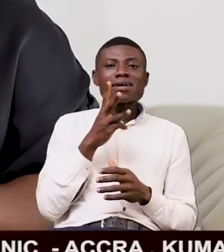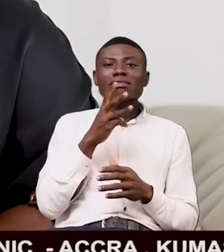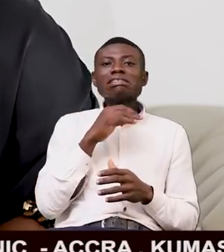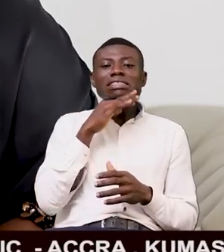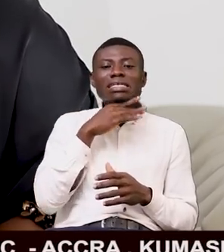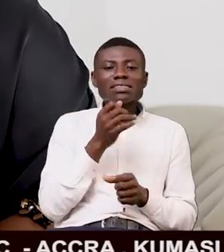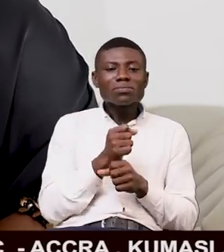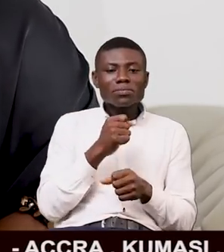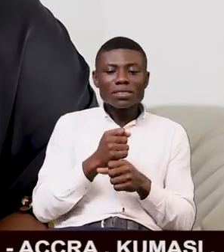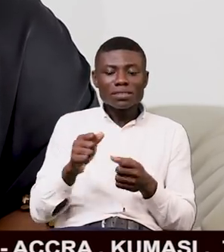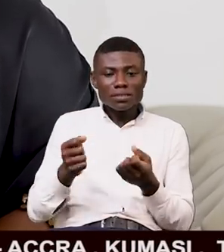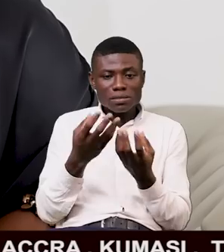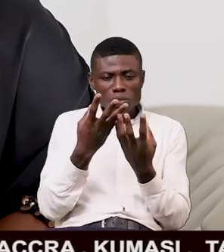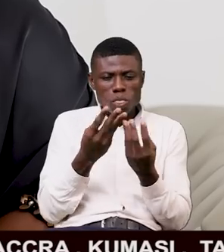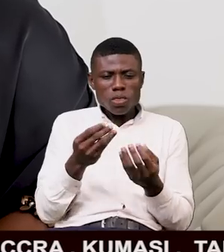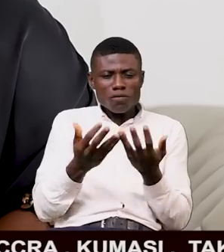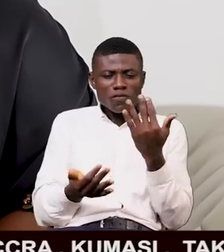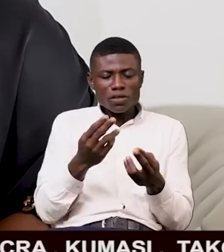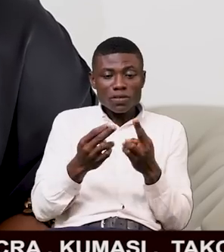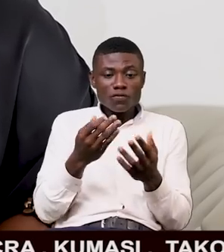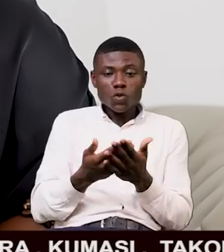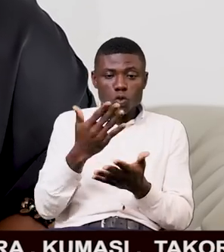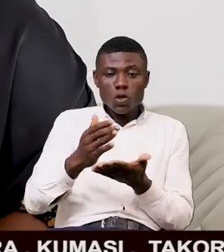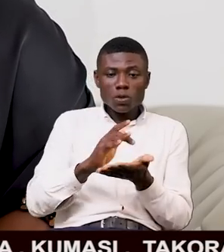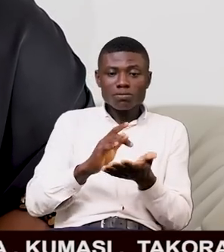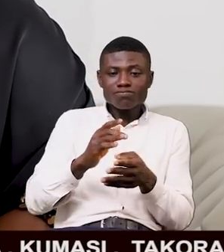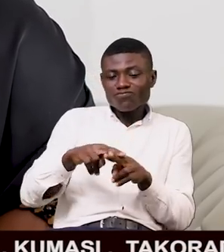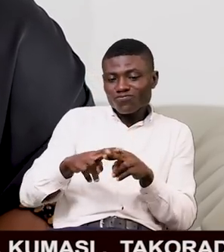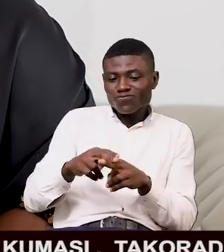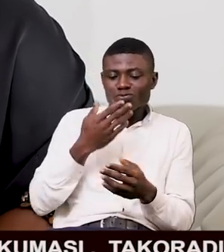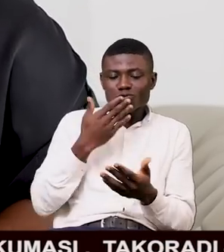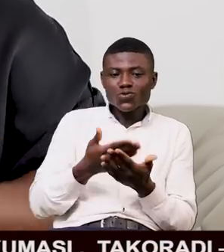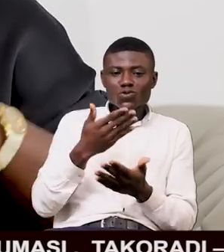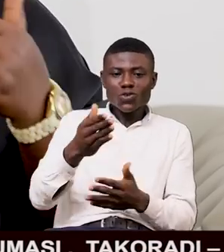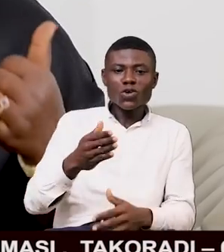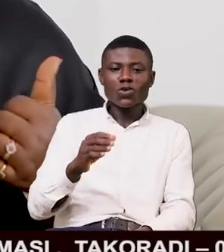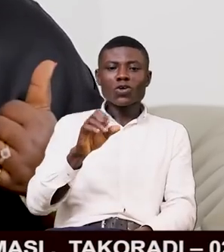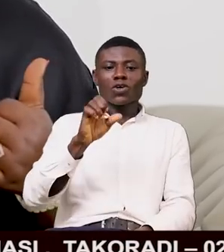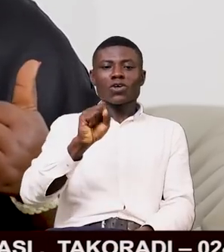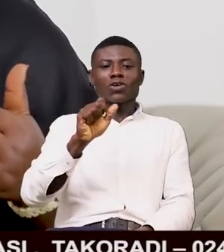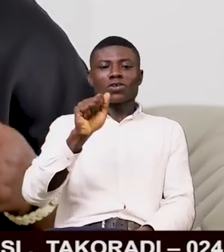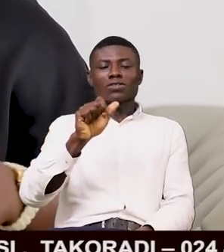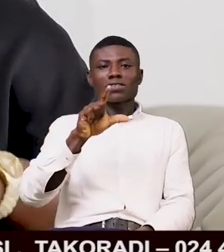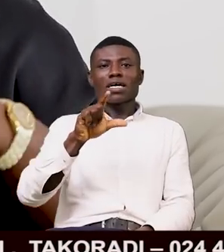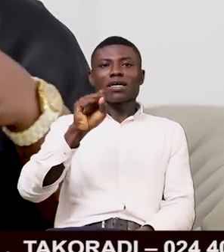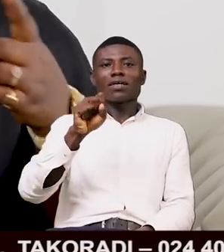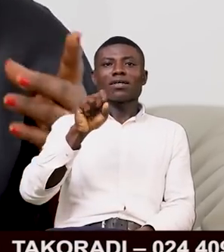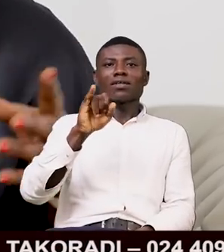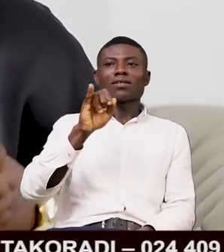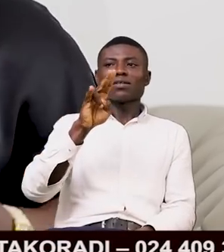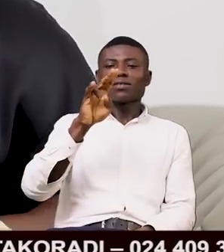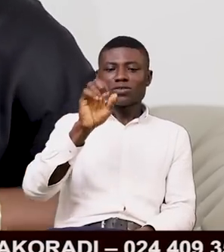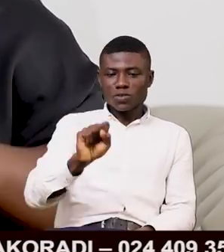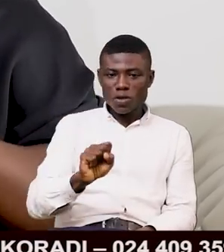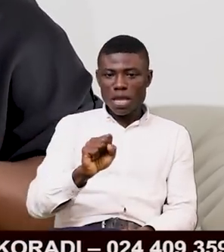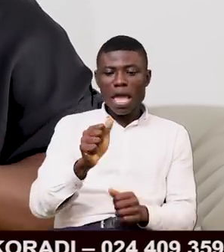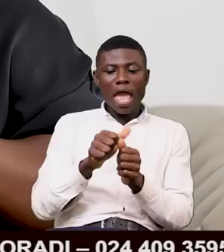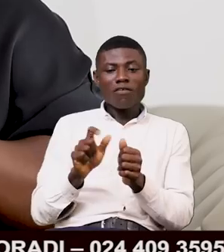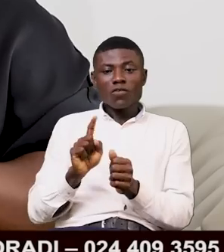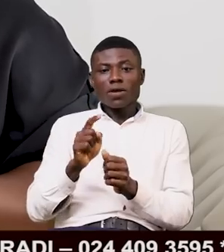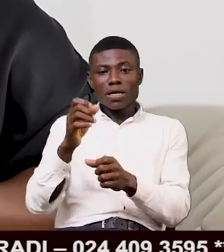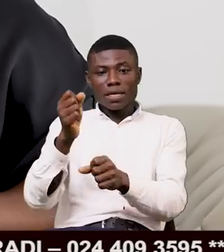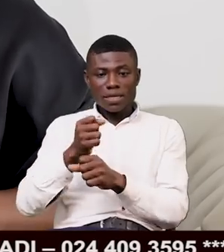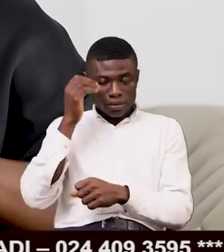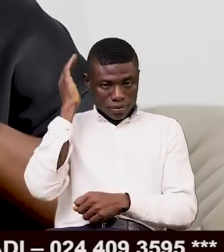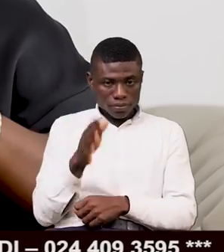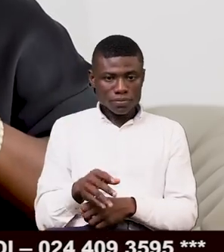wenye mu yare. Eti uto enchine ya to Celsius. Ewa Malcolm. Ewa supermarket echa yehu eshiya. Udu uja na